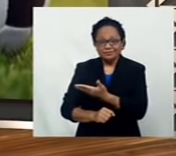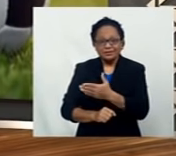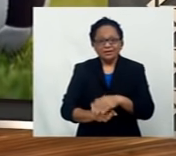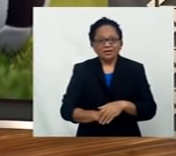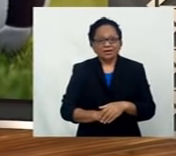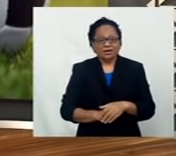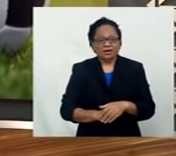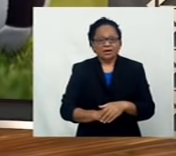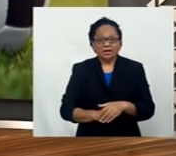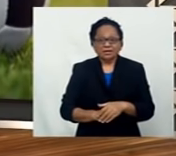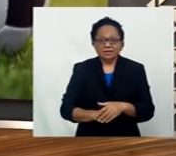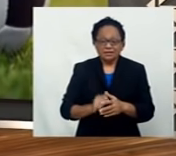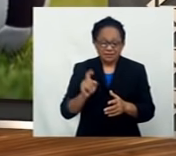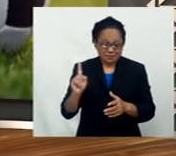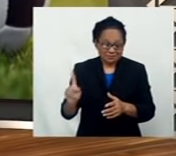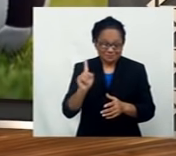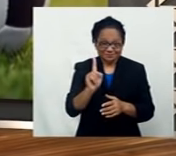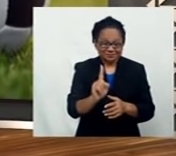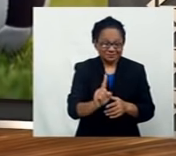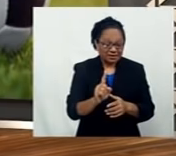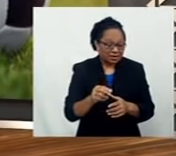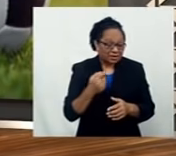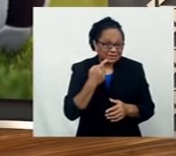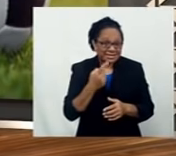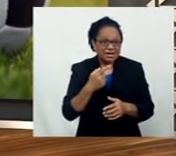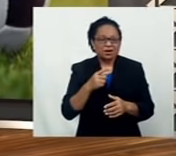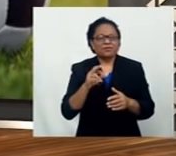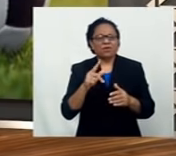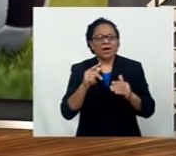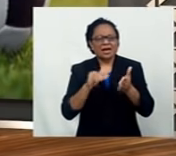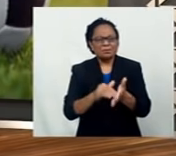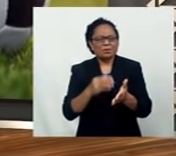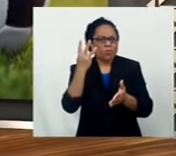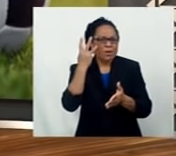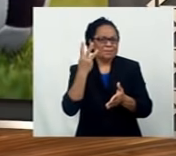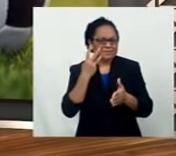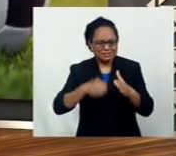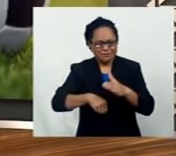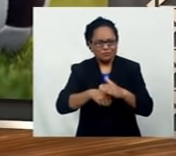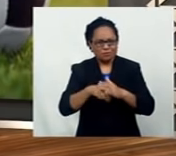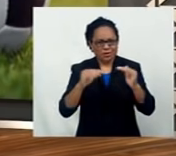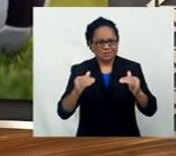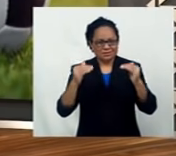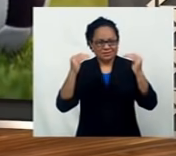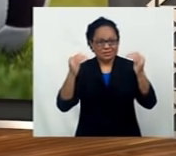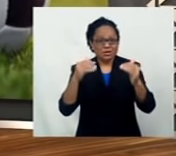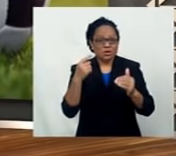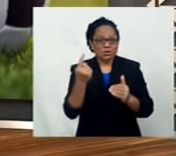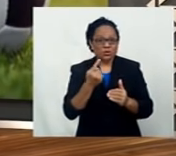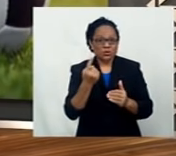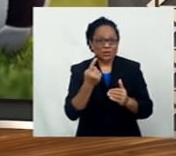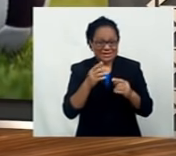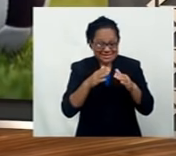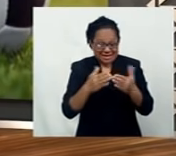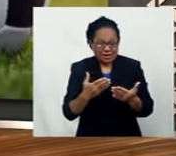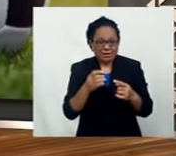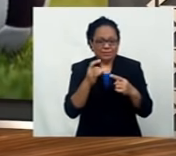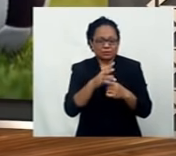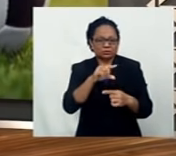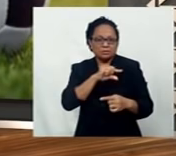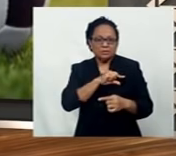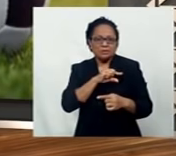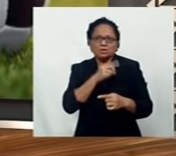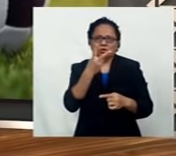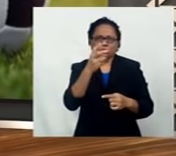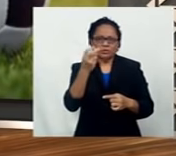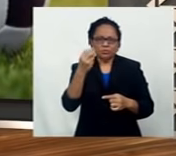is amongst the list of plans to elevate the status of women's football in the country. First on the list is qualifying for the 2023 FIFA